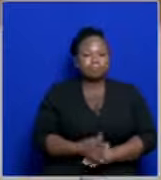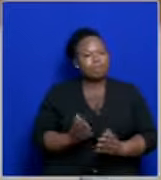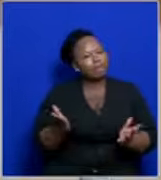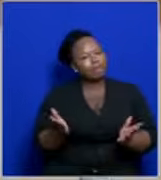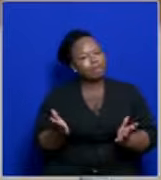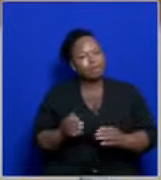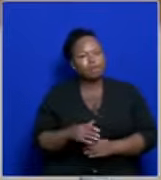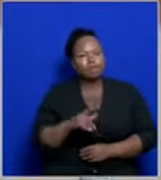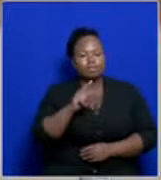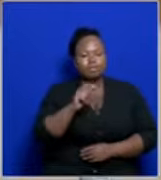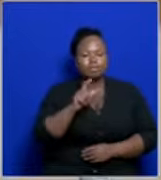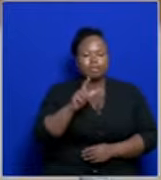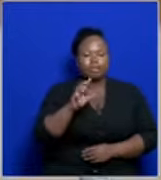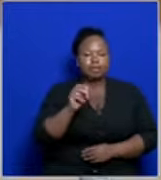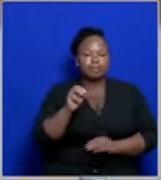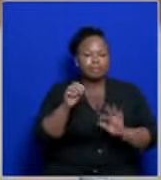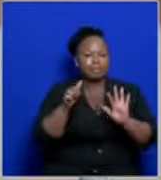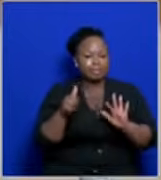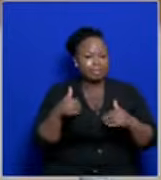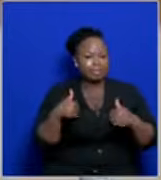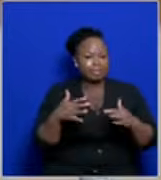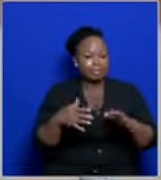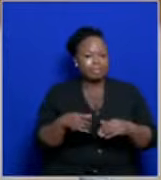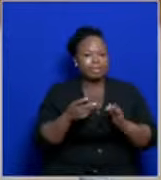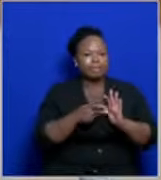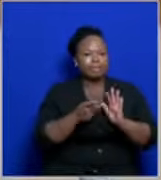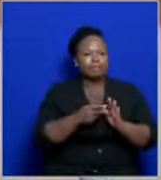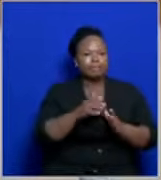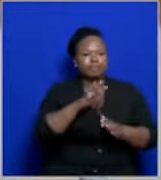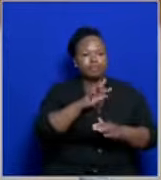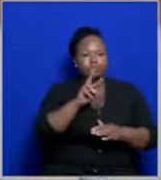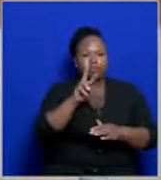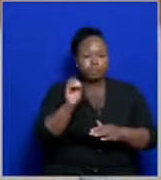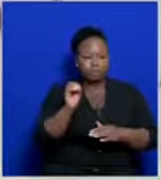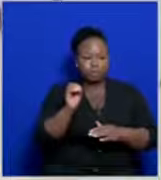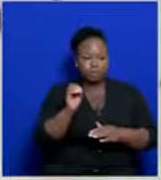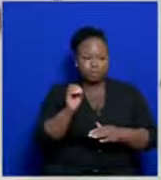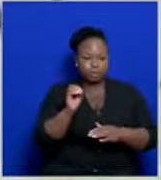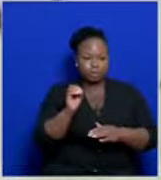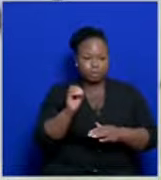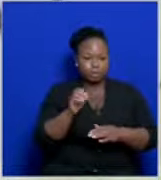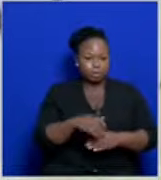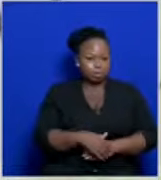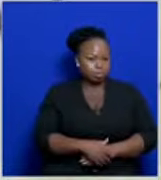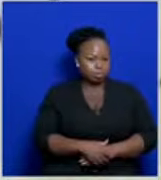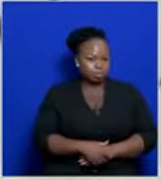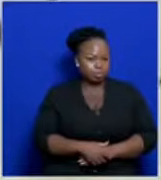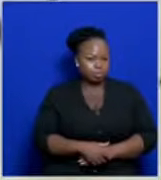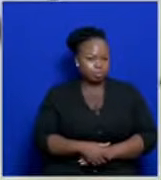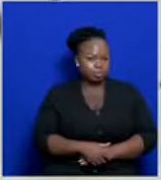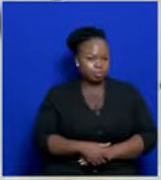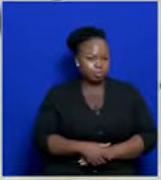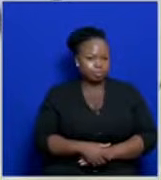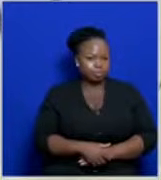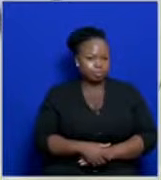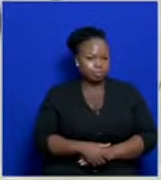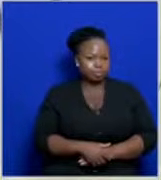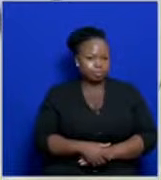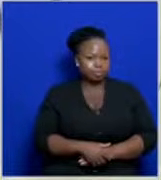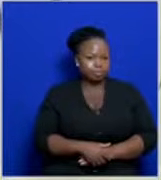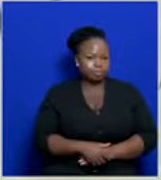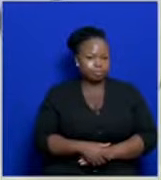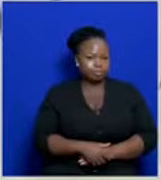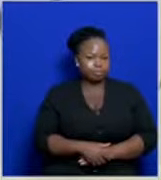TLM6 starts at page 520. And,